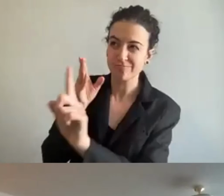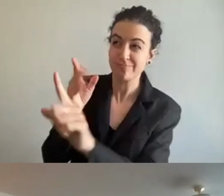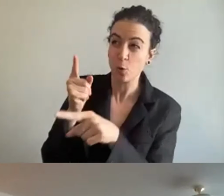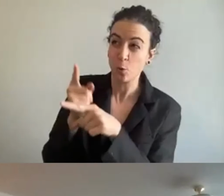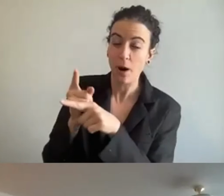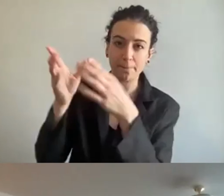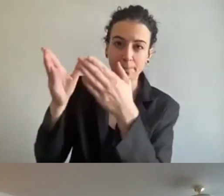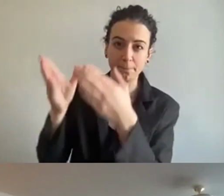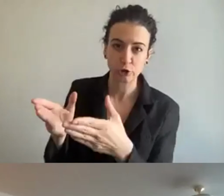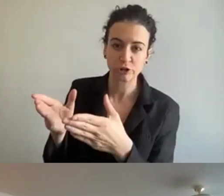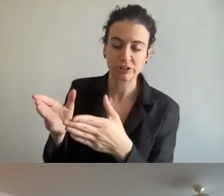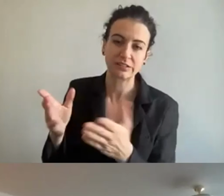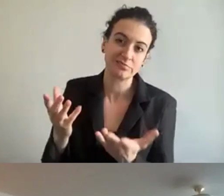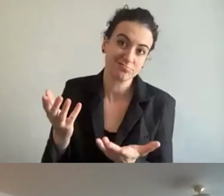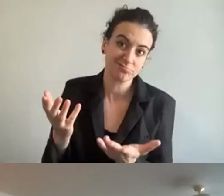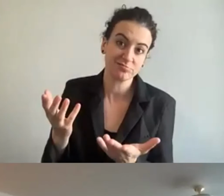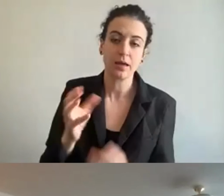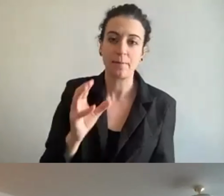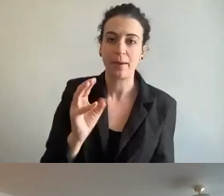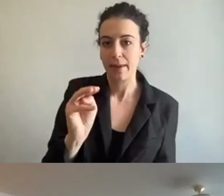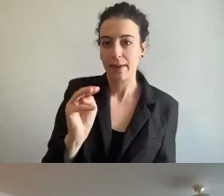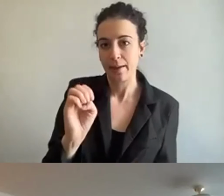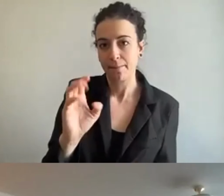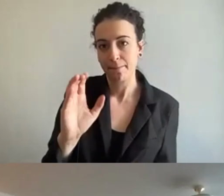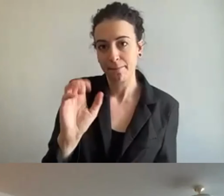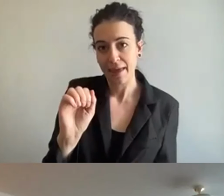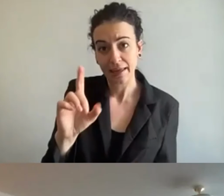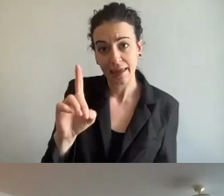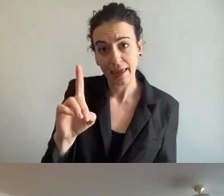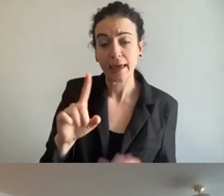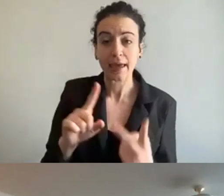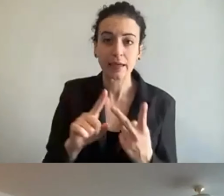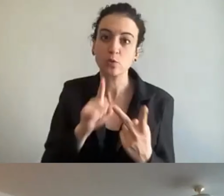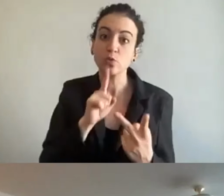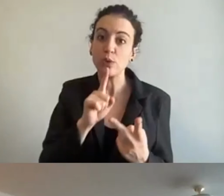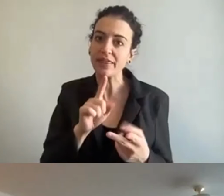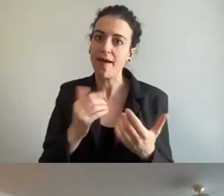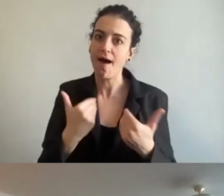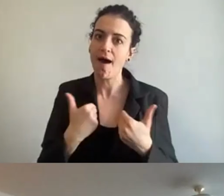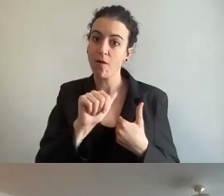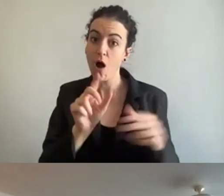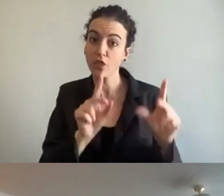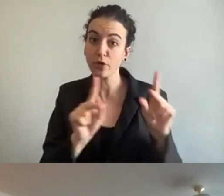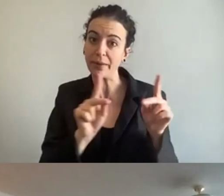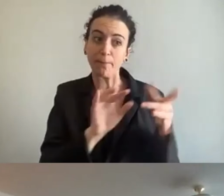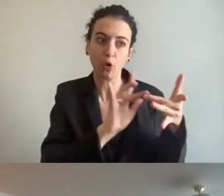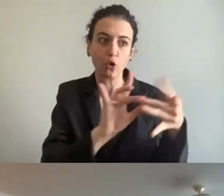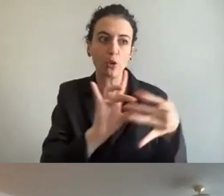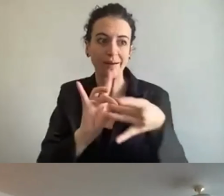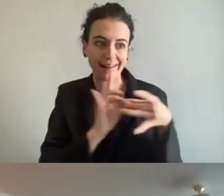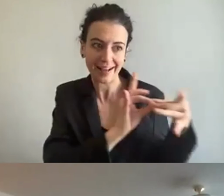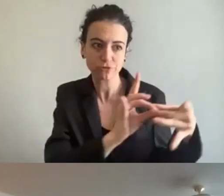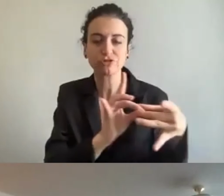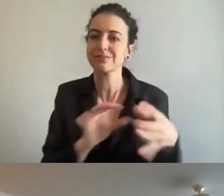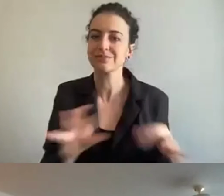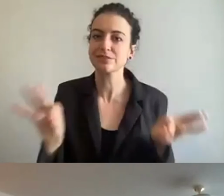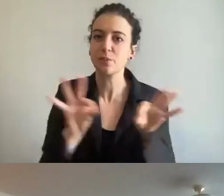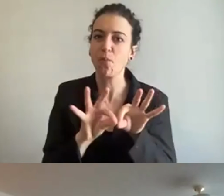Medicaid. Yeah. That's why networking is so important. Yeah. Yeah. It's good.